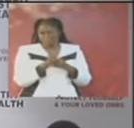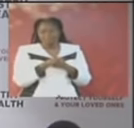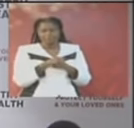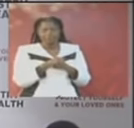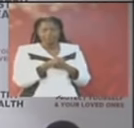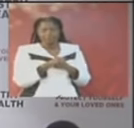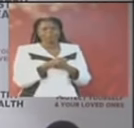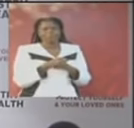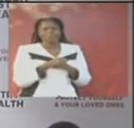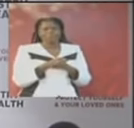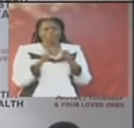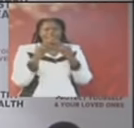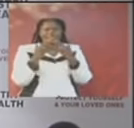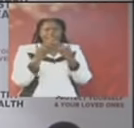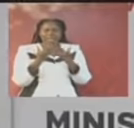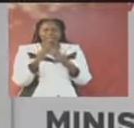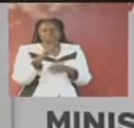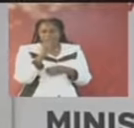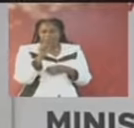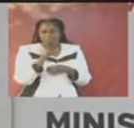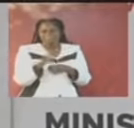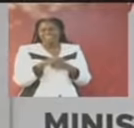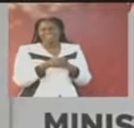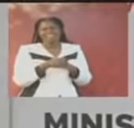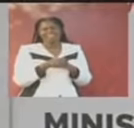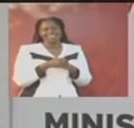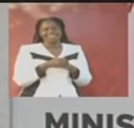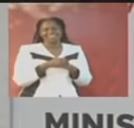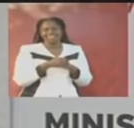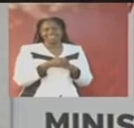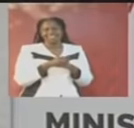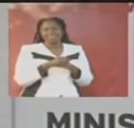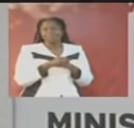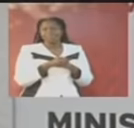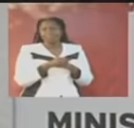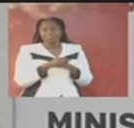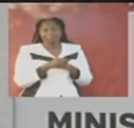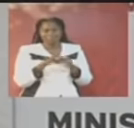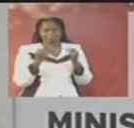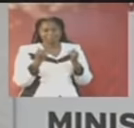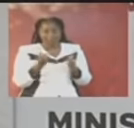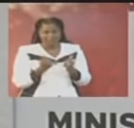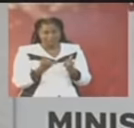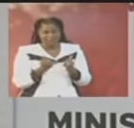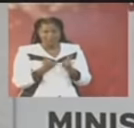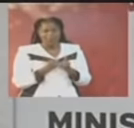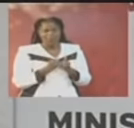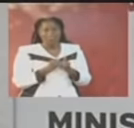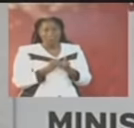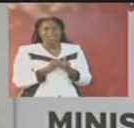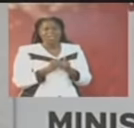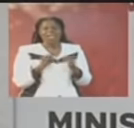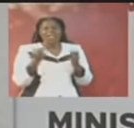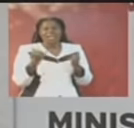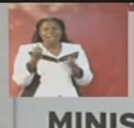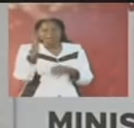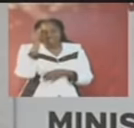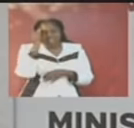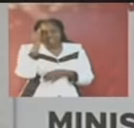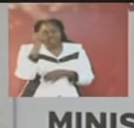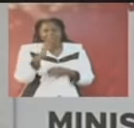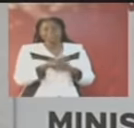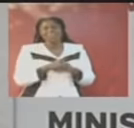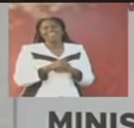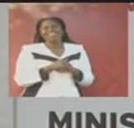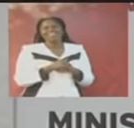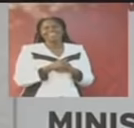question. Now, I know it's a very exciting time in the vaccine world and in the scientific world, having at least an initial report of